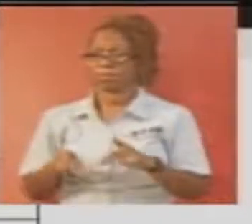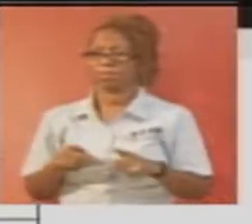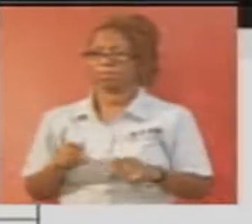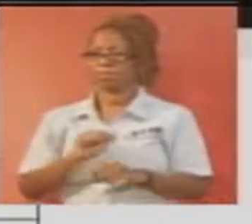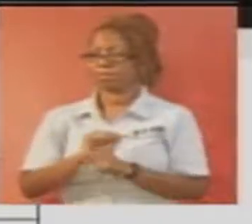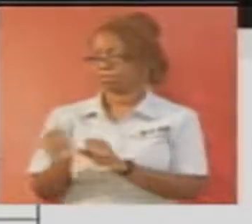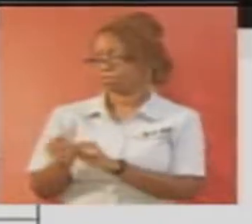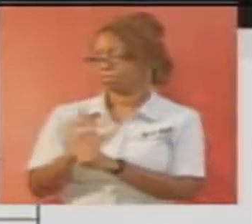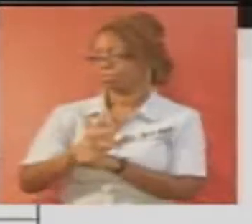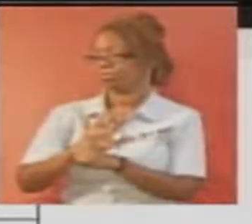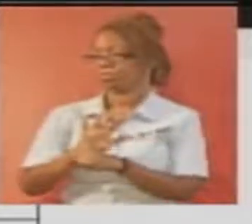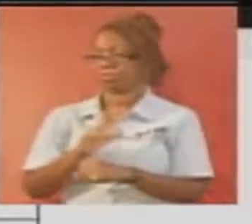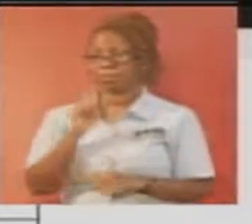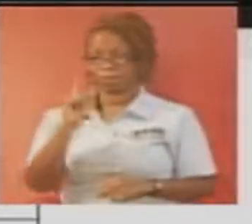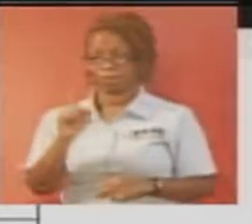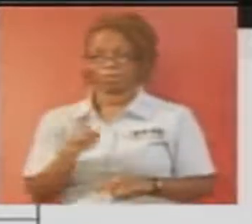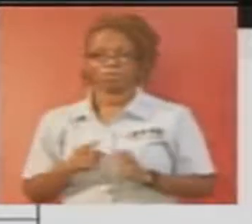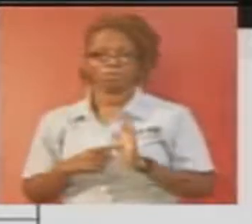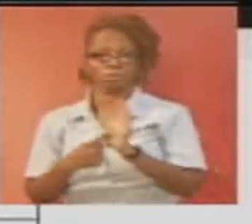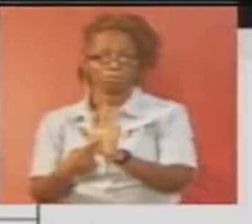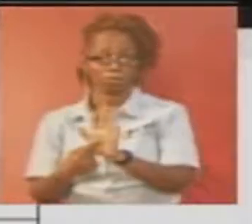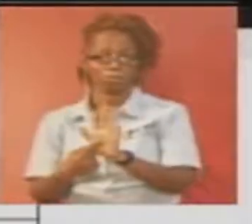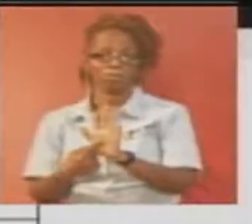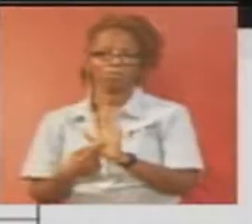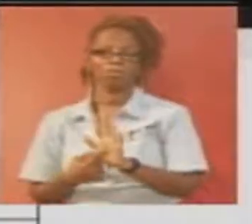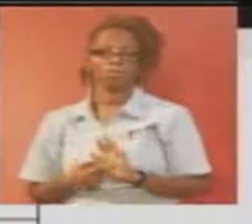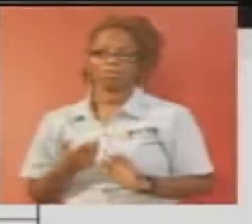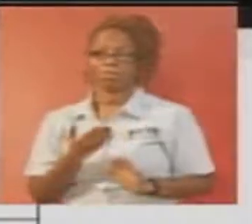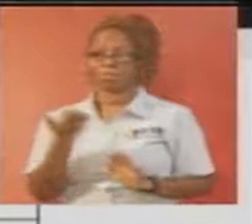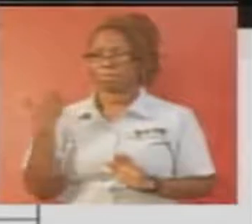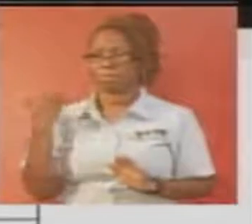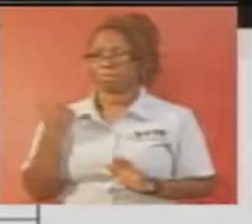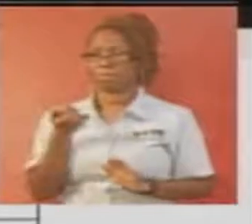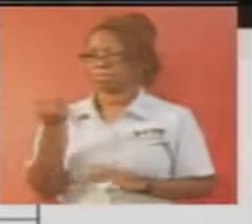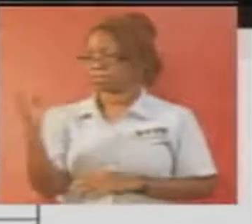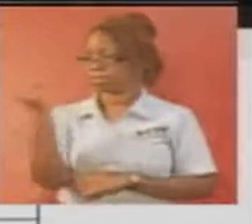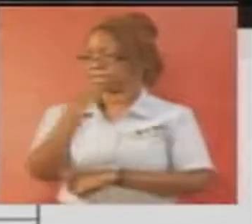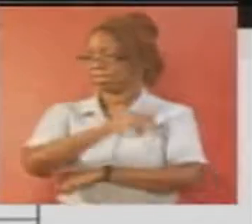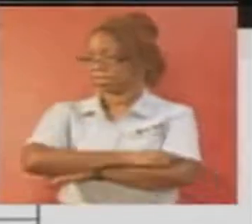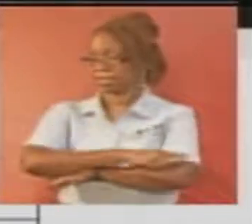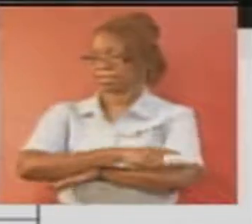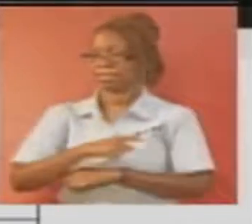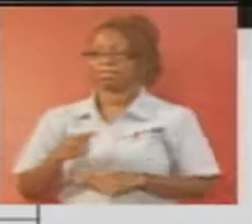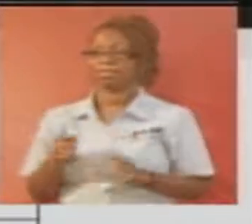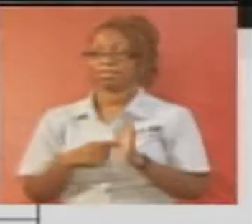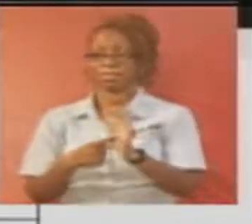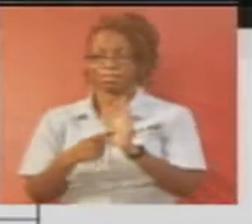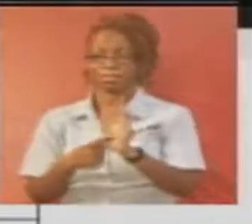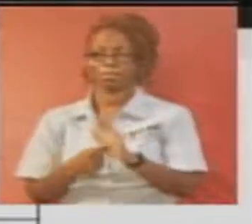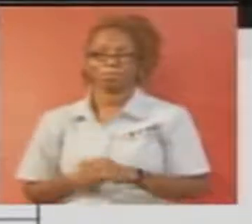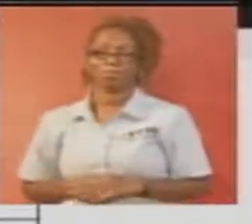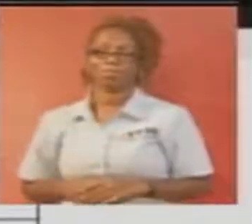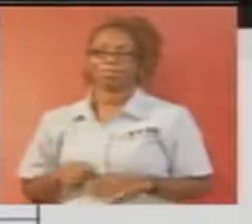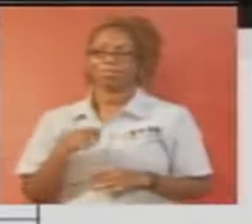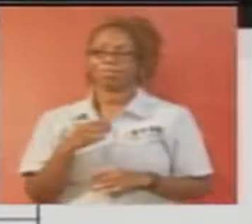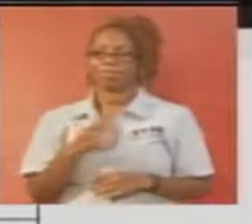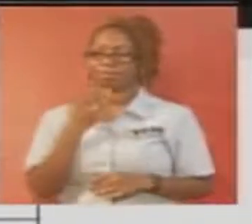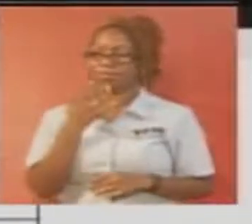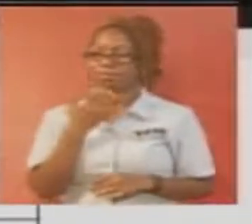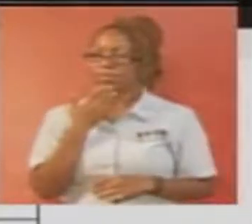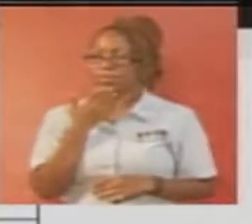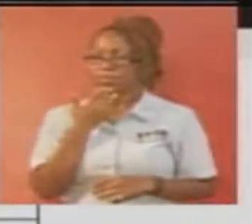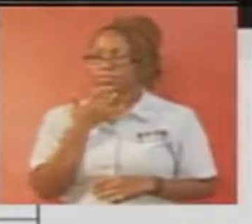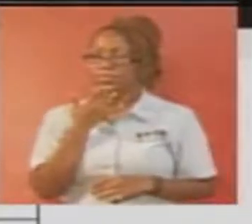last 14 days, thereabouts, where the lightest yellow color shows the communities with no cases, and the